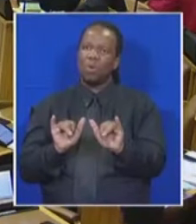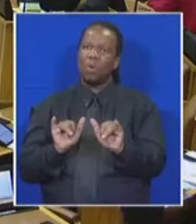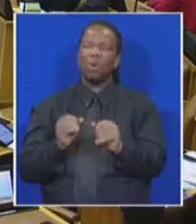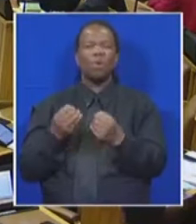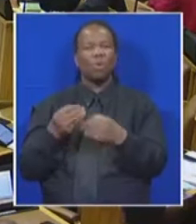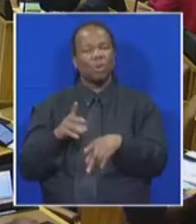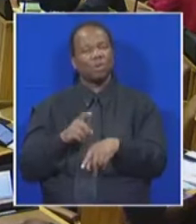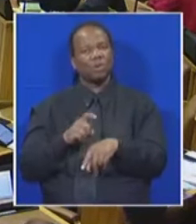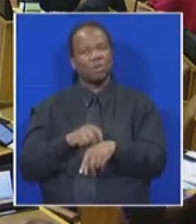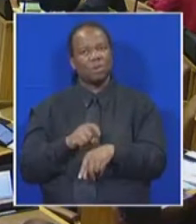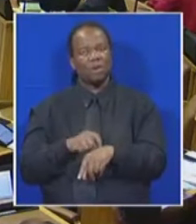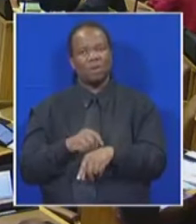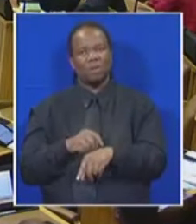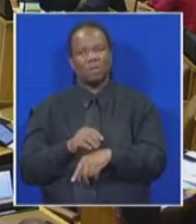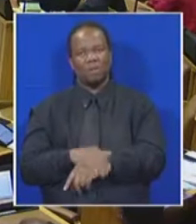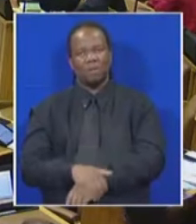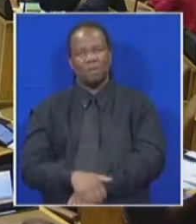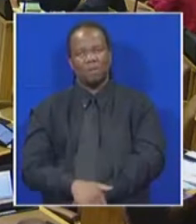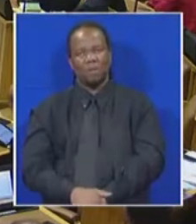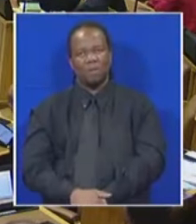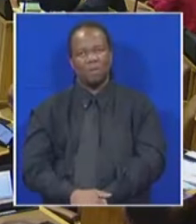time. yes, no.